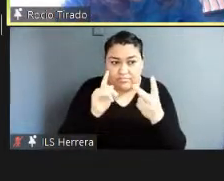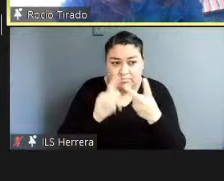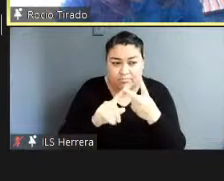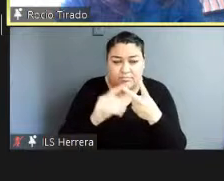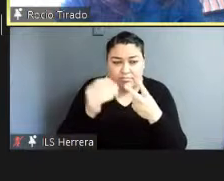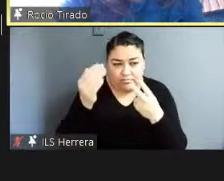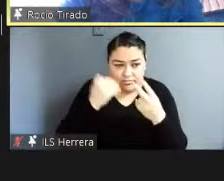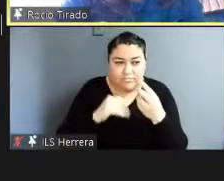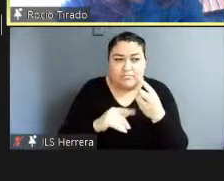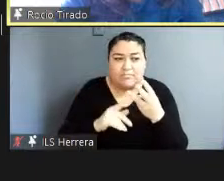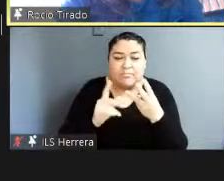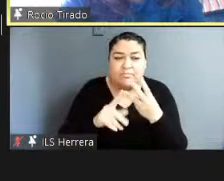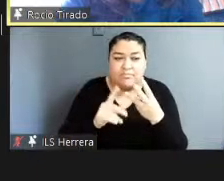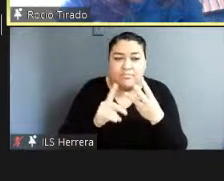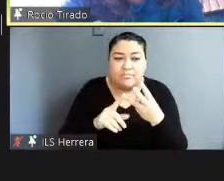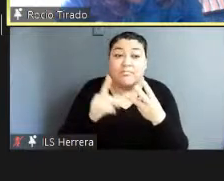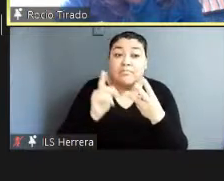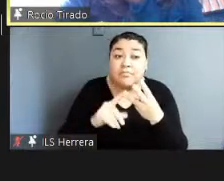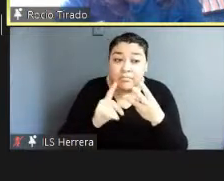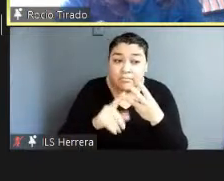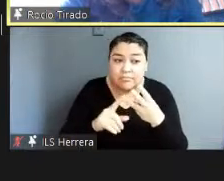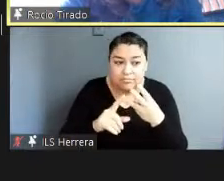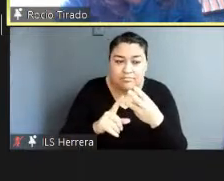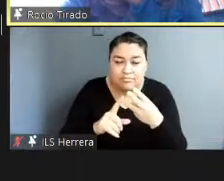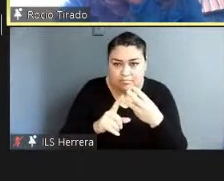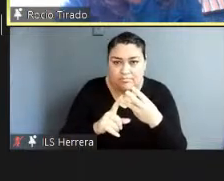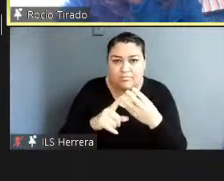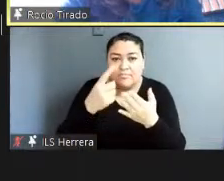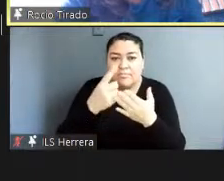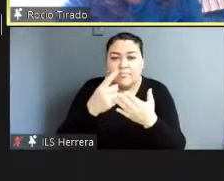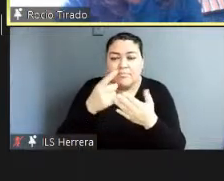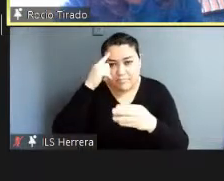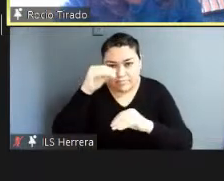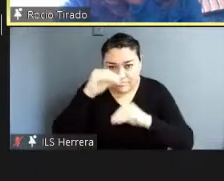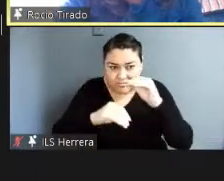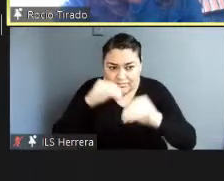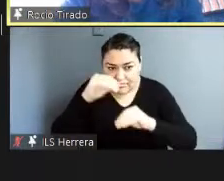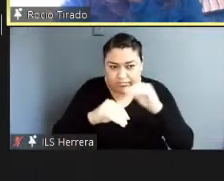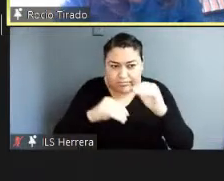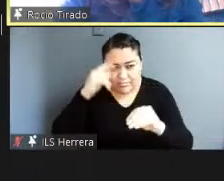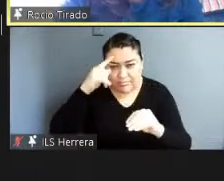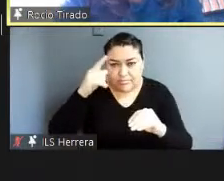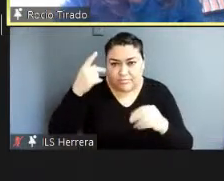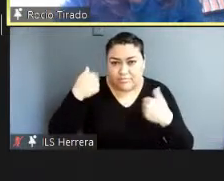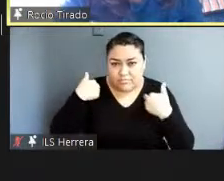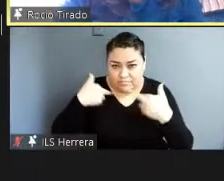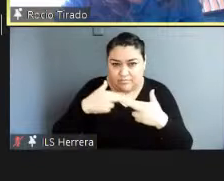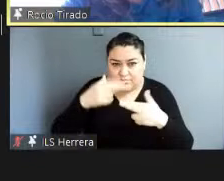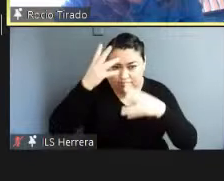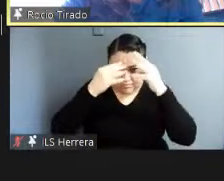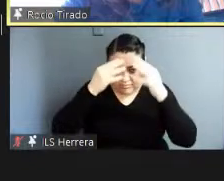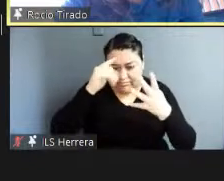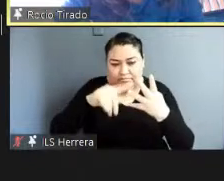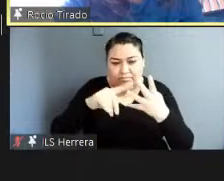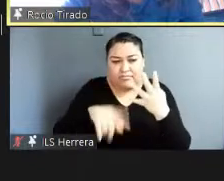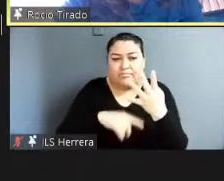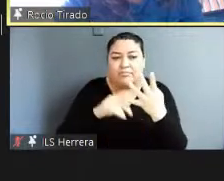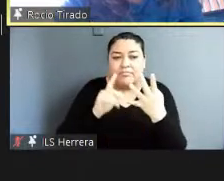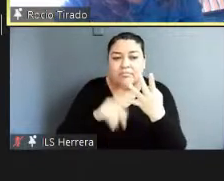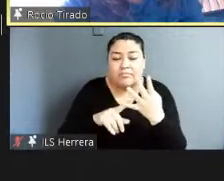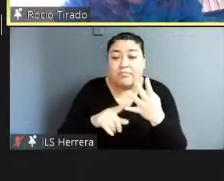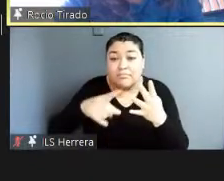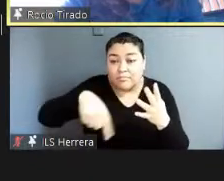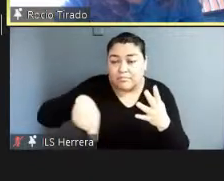approach and establish their learning results. To design a teacher's training model for competency-based teaching and